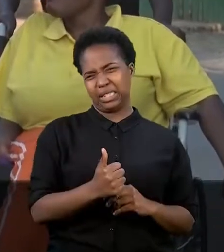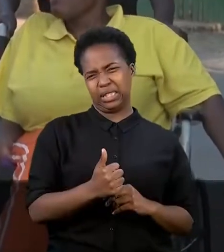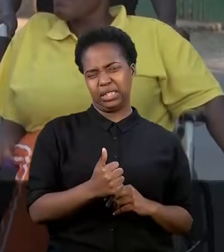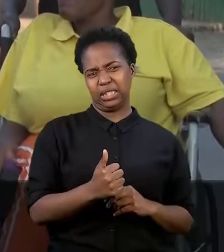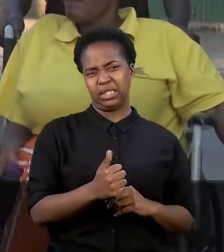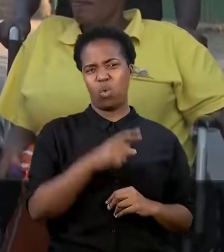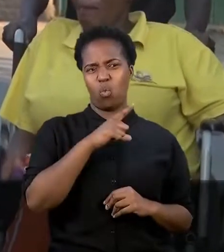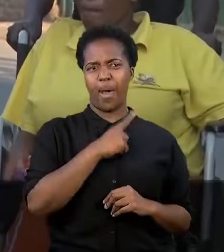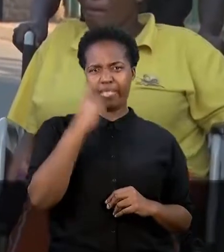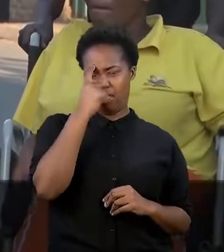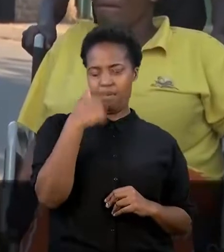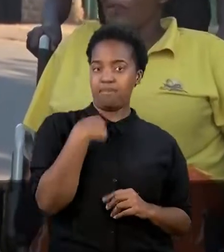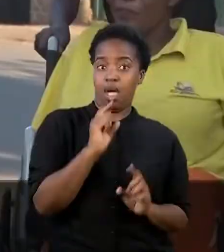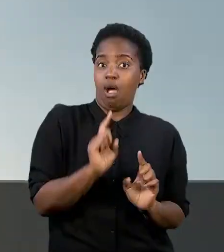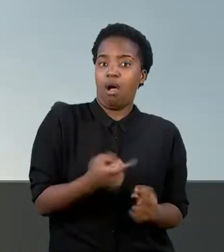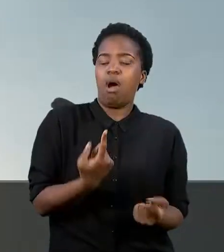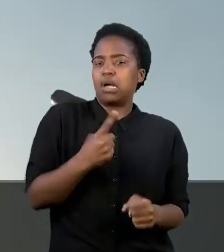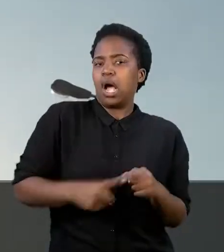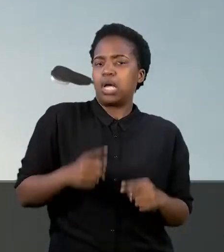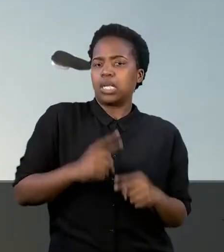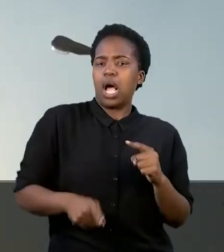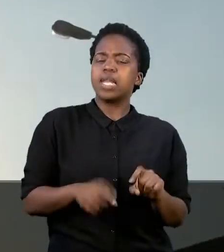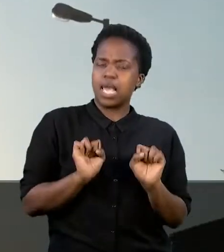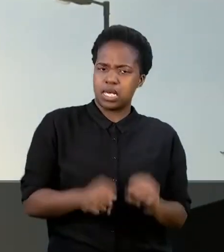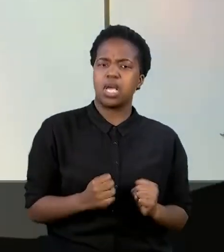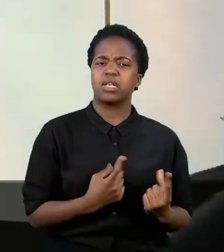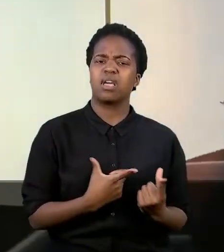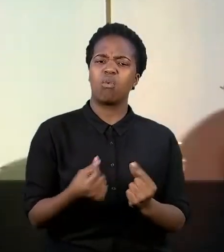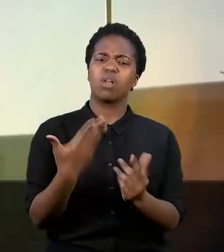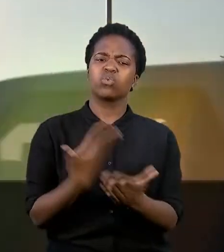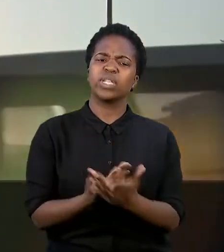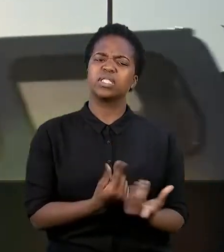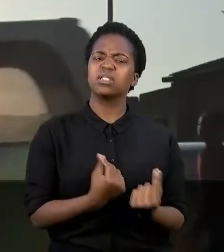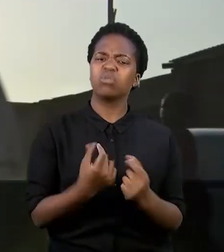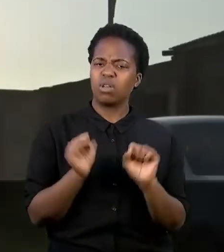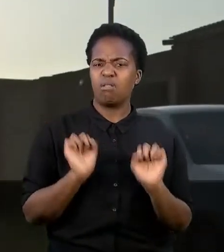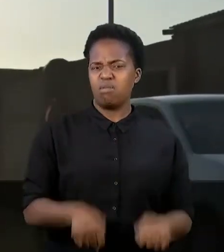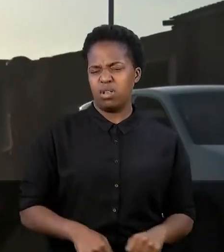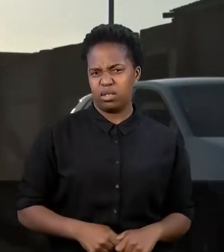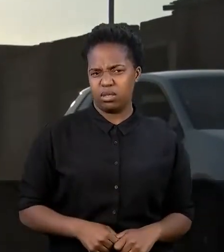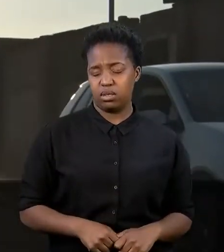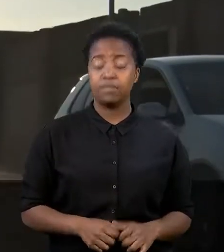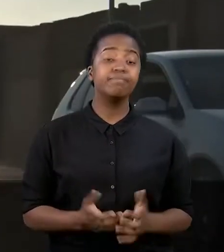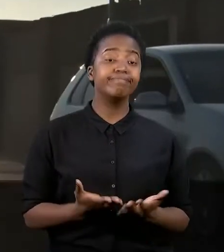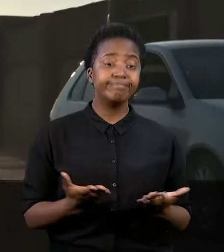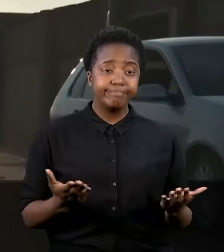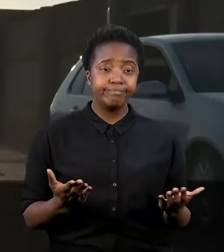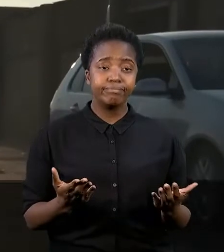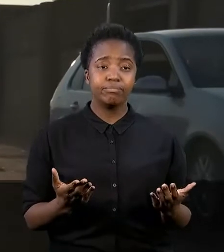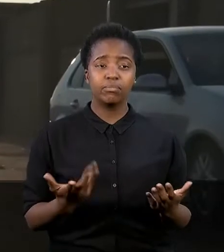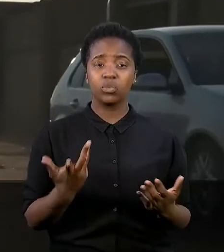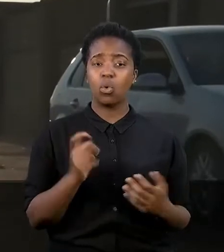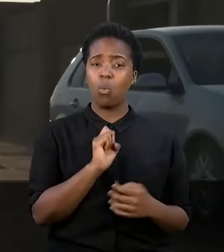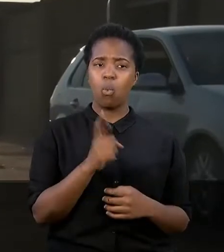please guys. Nkumbela miuma, miti wana karisa kukono psa ina, abzi ipalile helo. So la